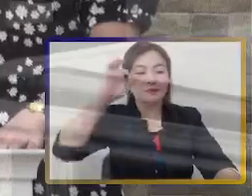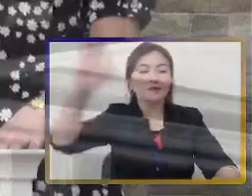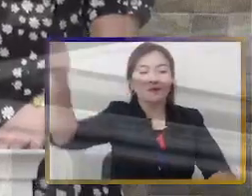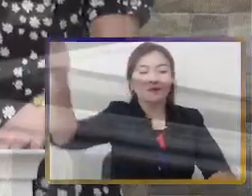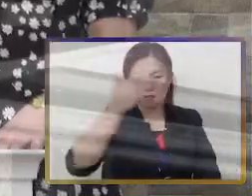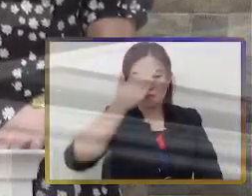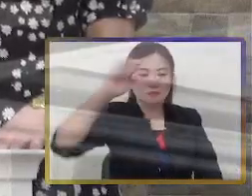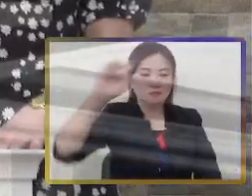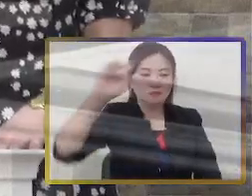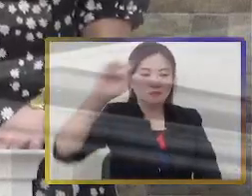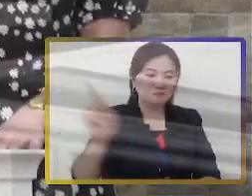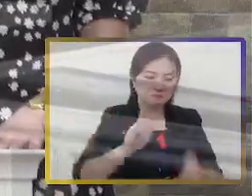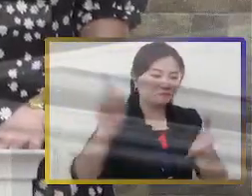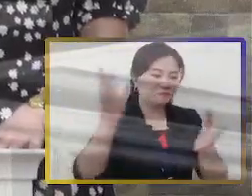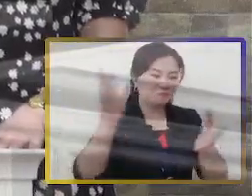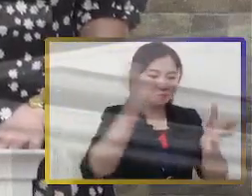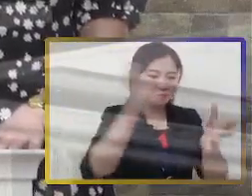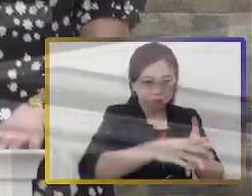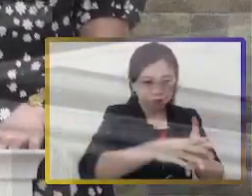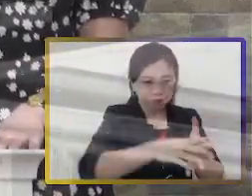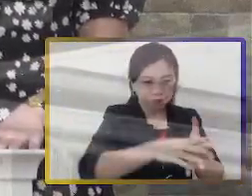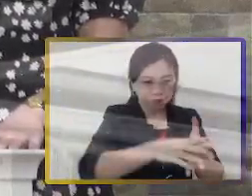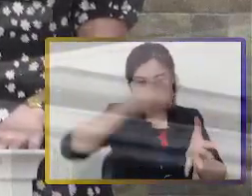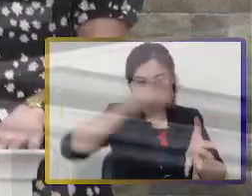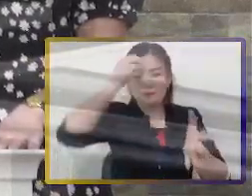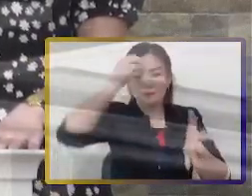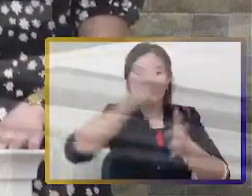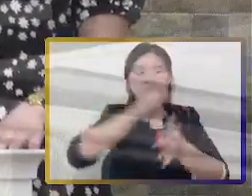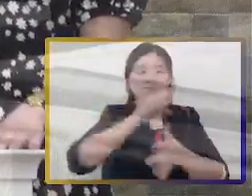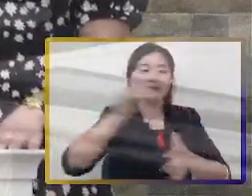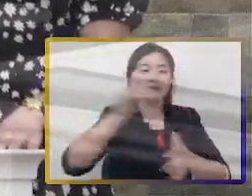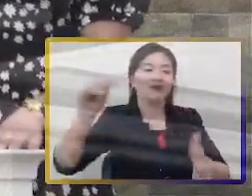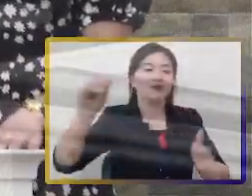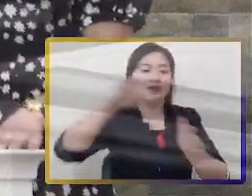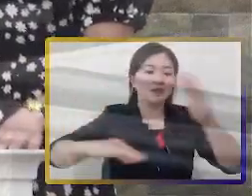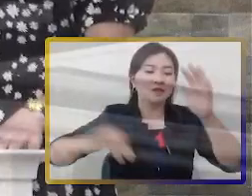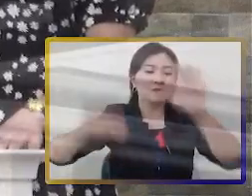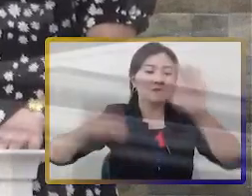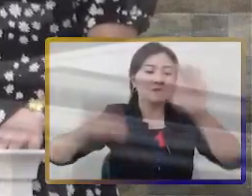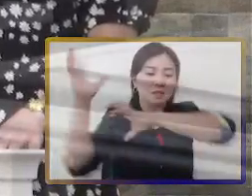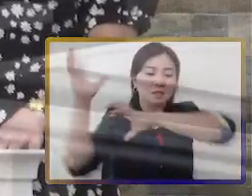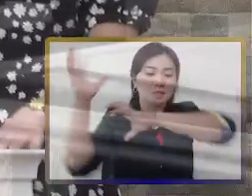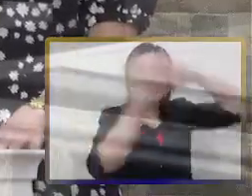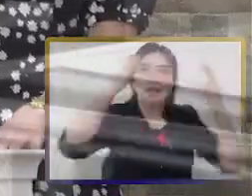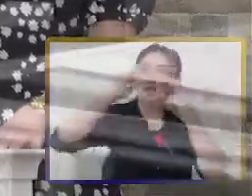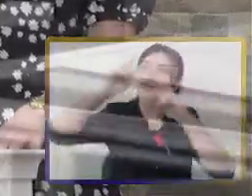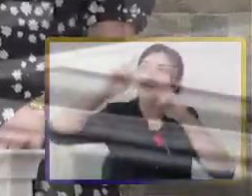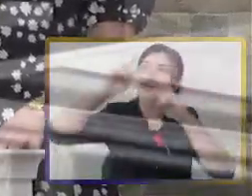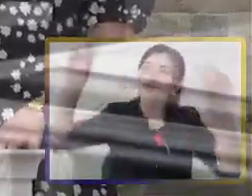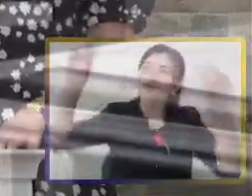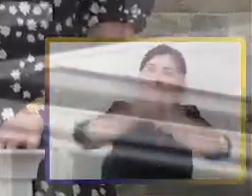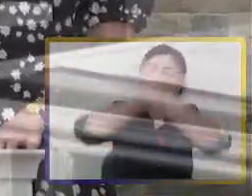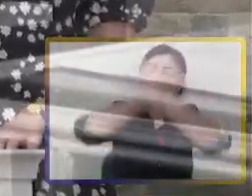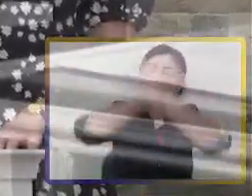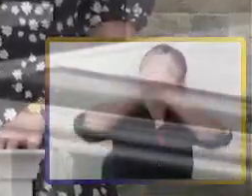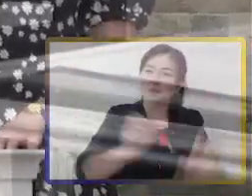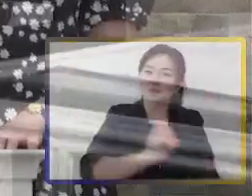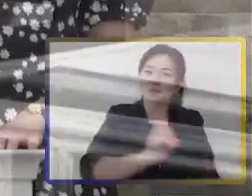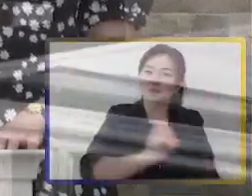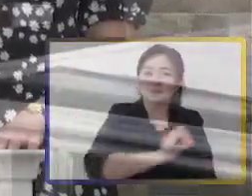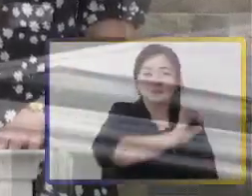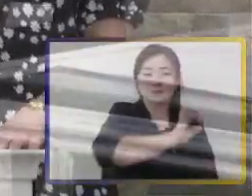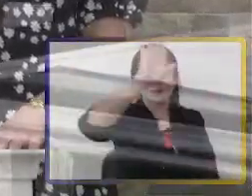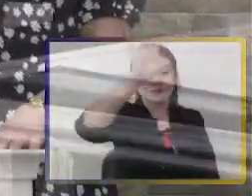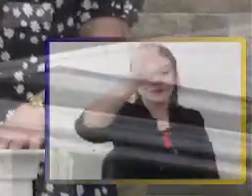side, he knows the lessons learned, and just beyond the clouds he sees clear